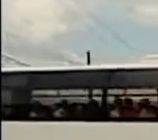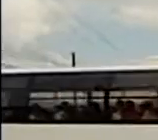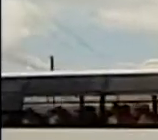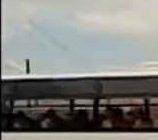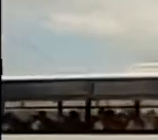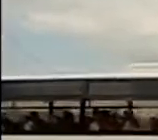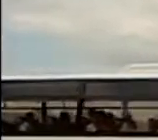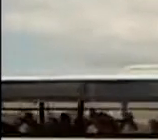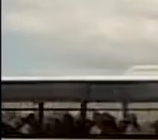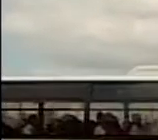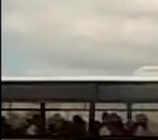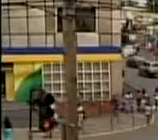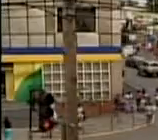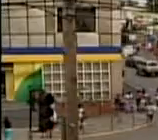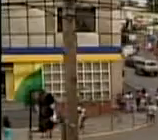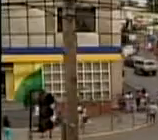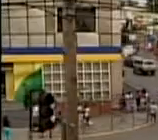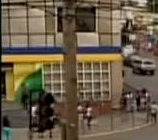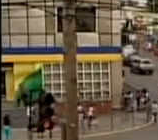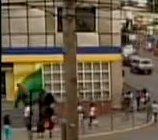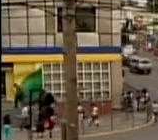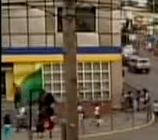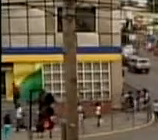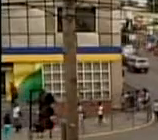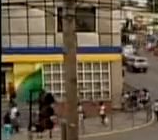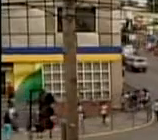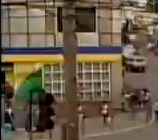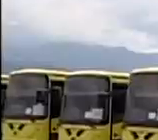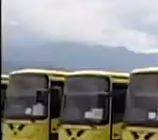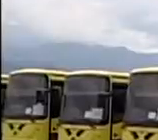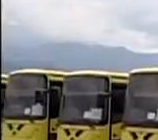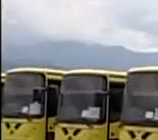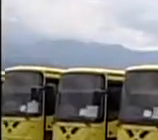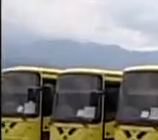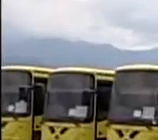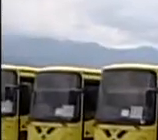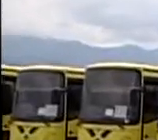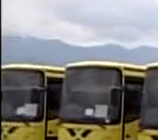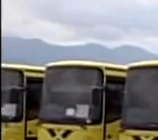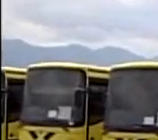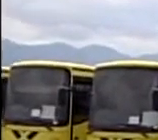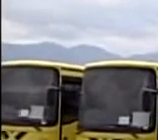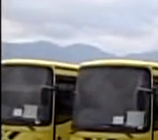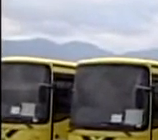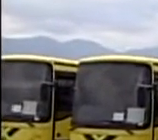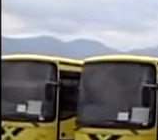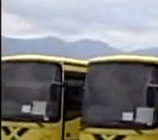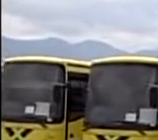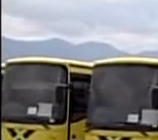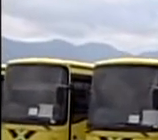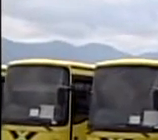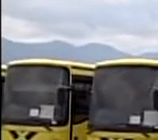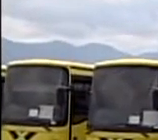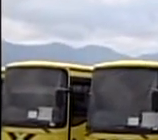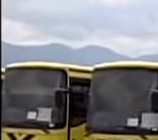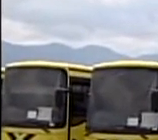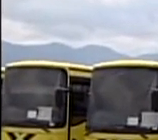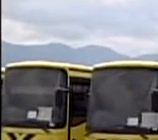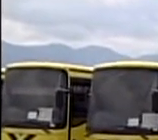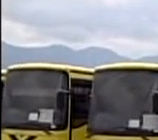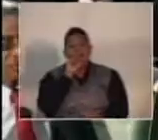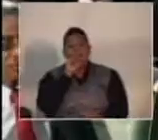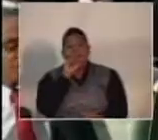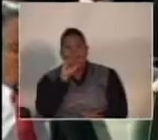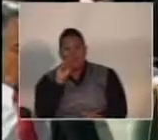Transit Company, JUTC, remains a priority. Government is looking to boost the fleet to 565 buses by